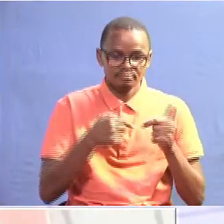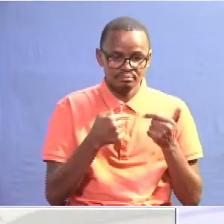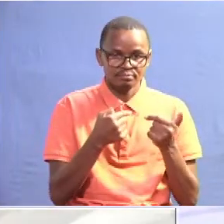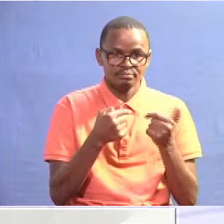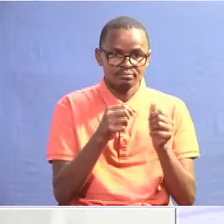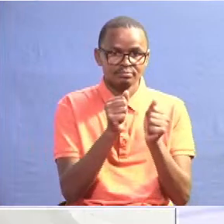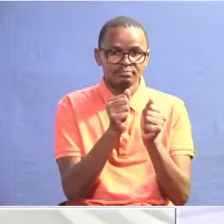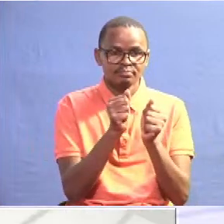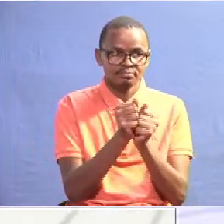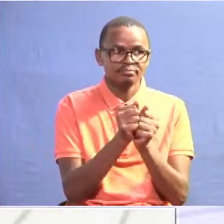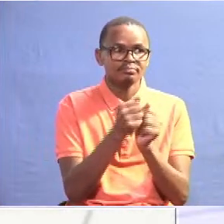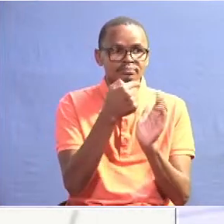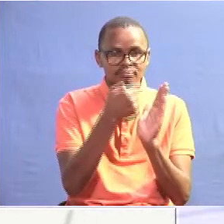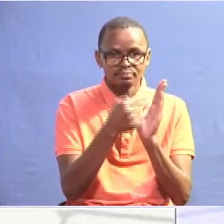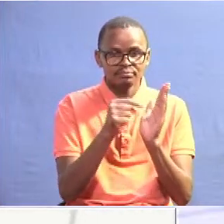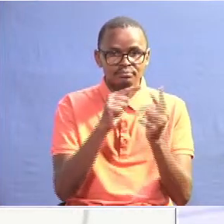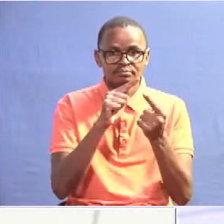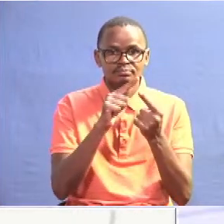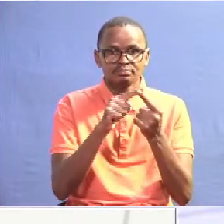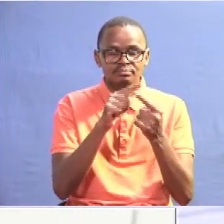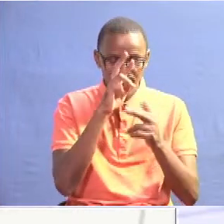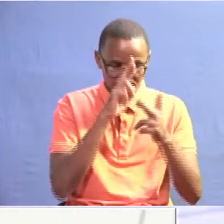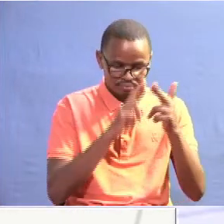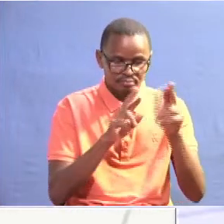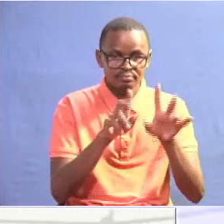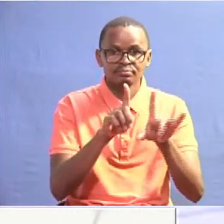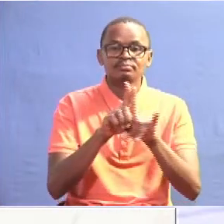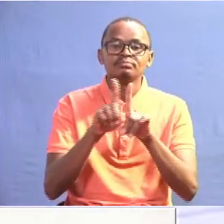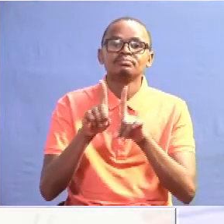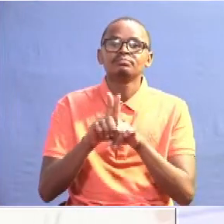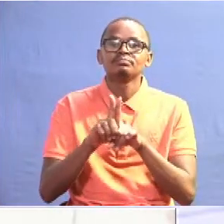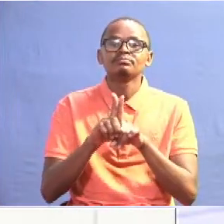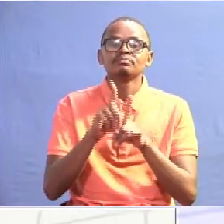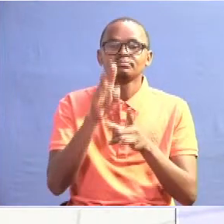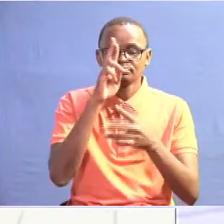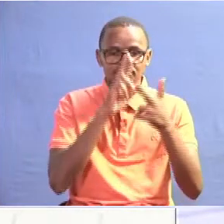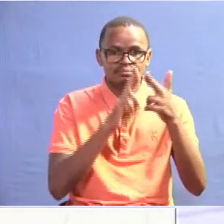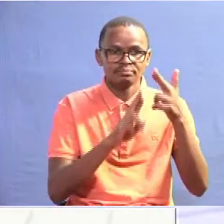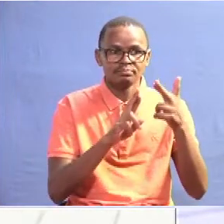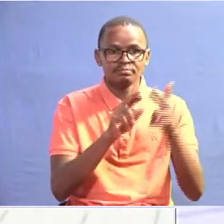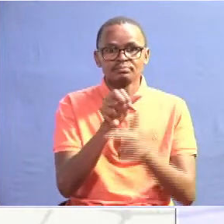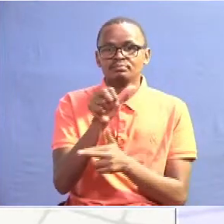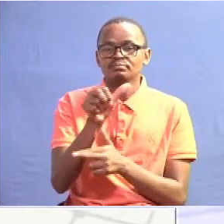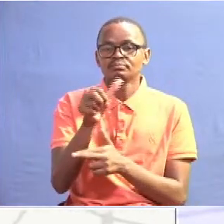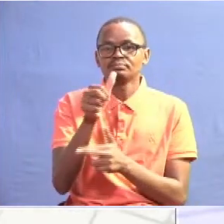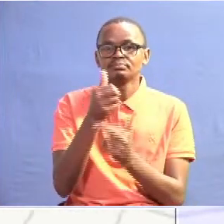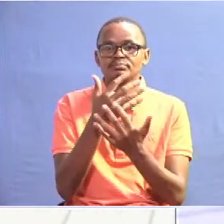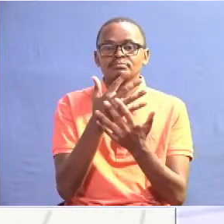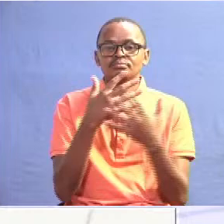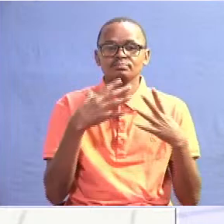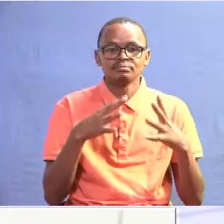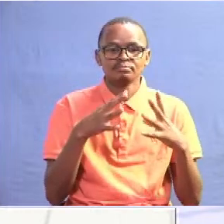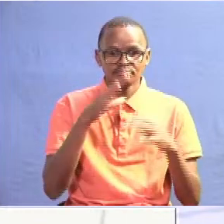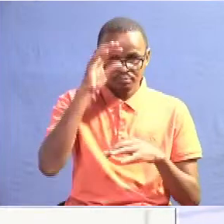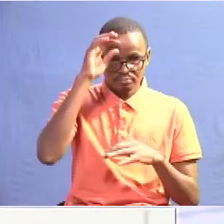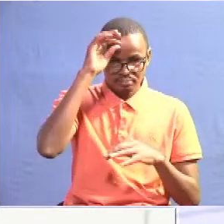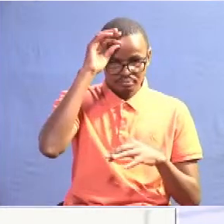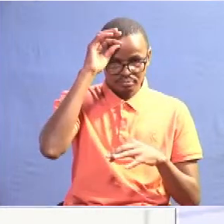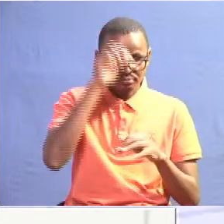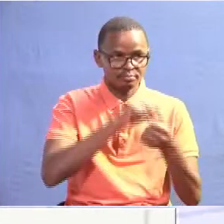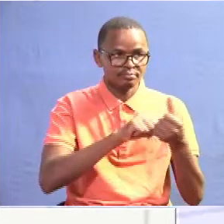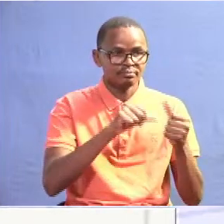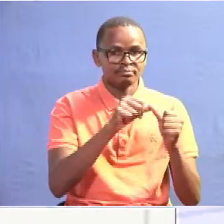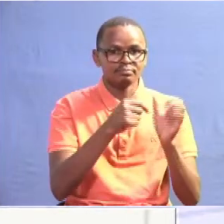with respect to dignity and of course respect to other people's opinion in regard